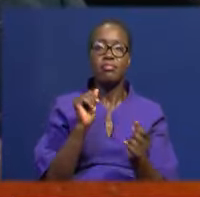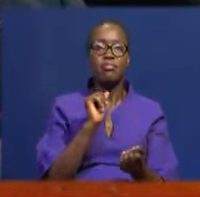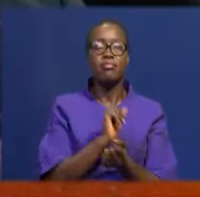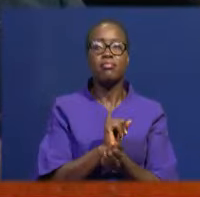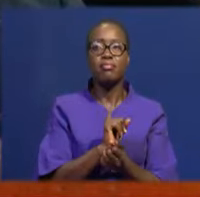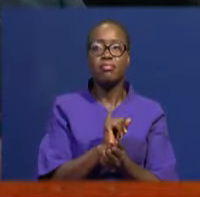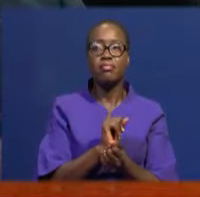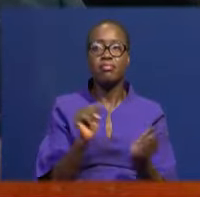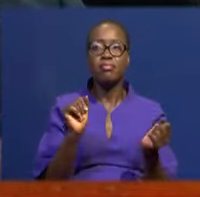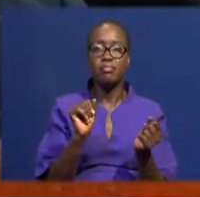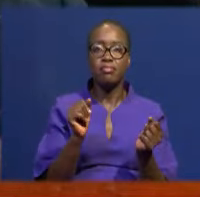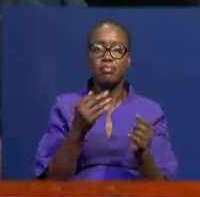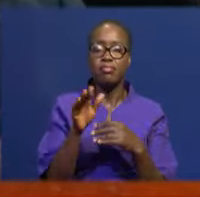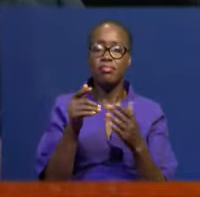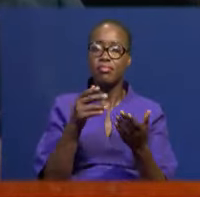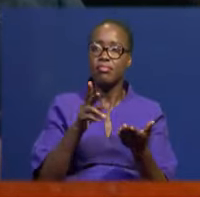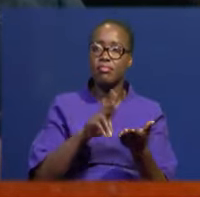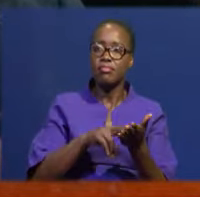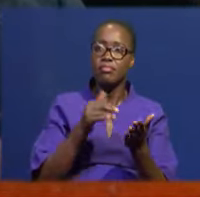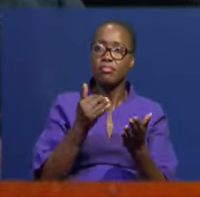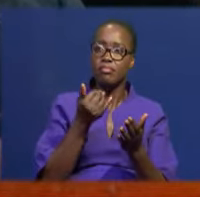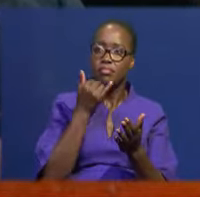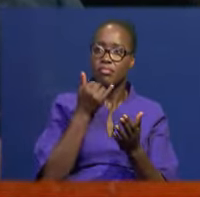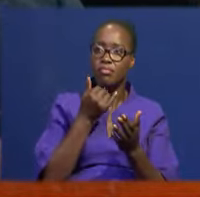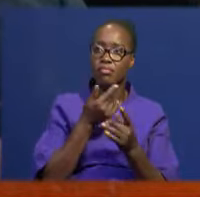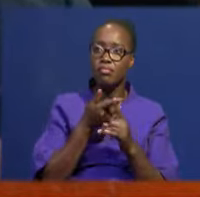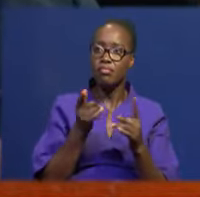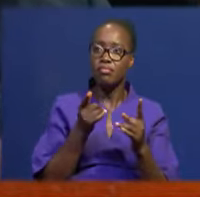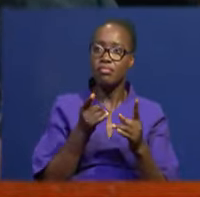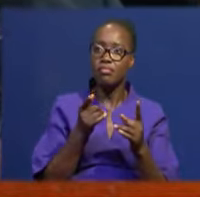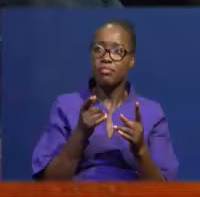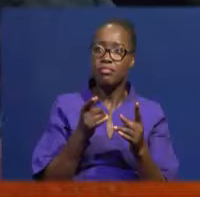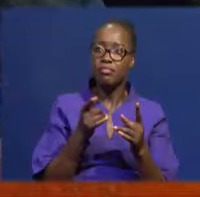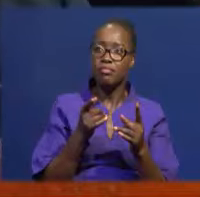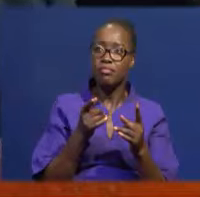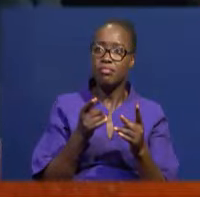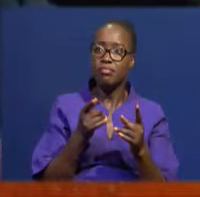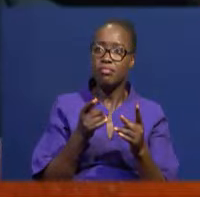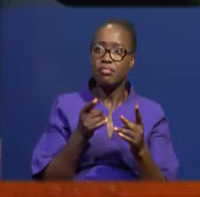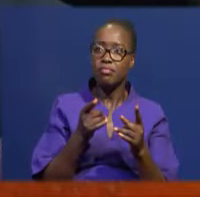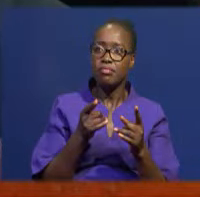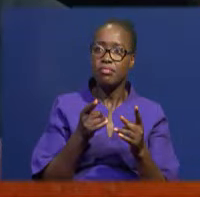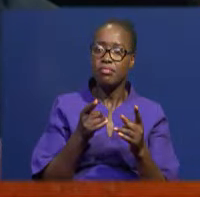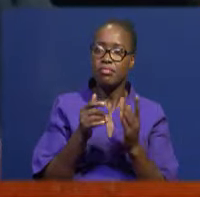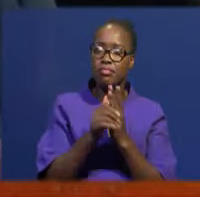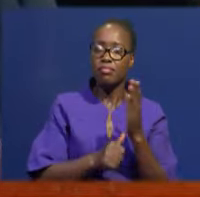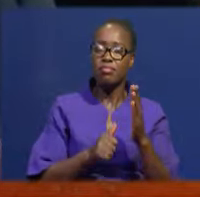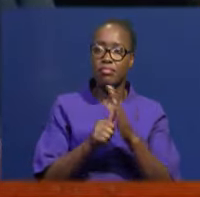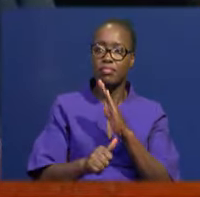accused on all the charges on record. The accused is hereby convicted.